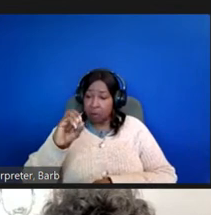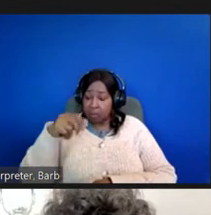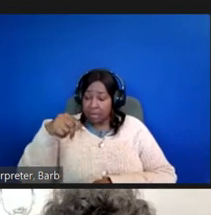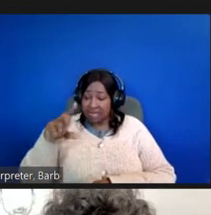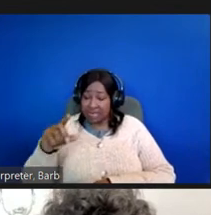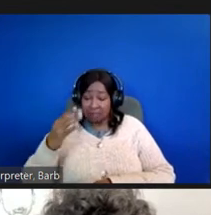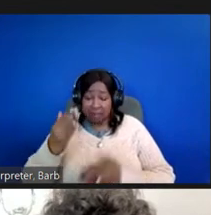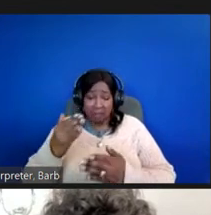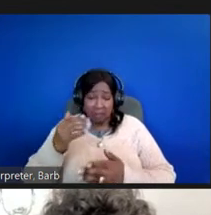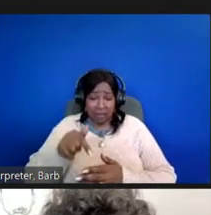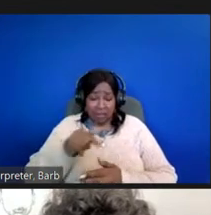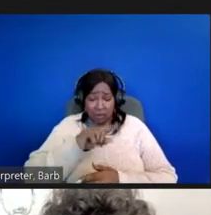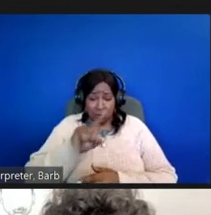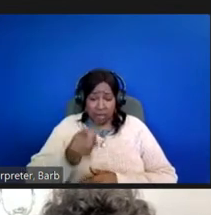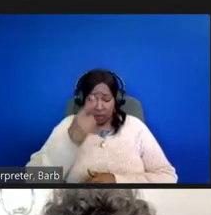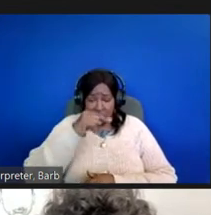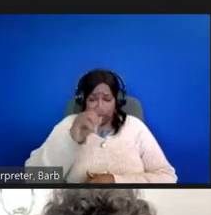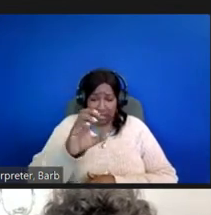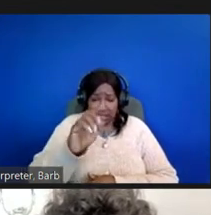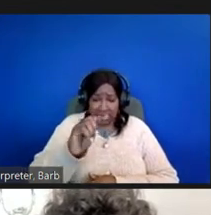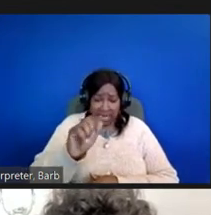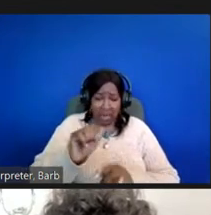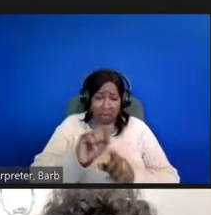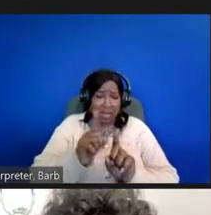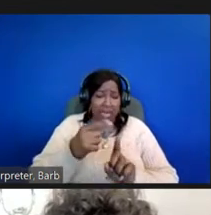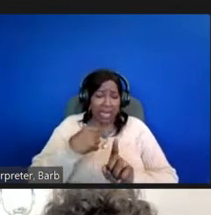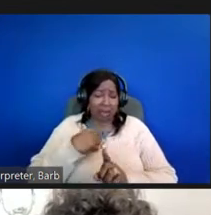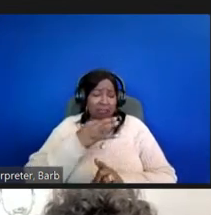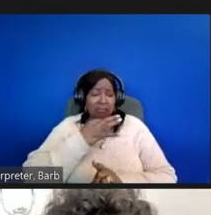of a question for CTA, but I wanted to know,